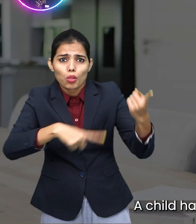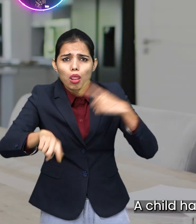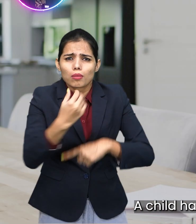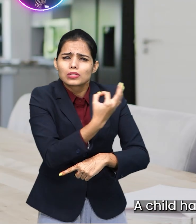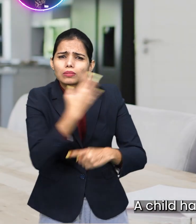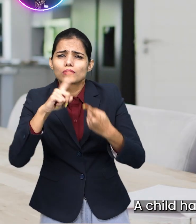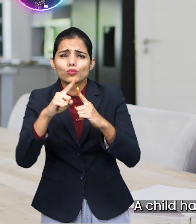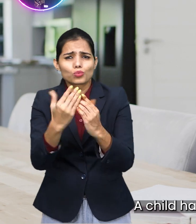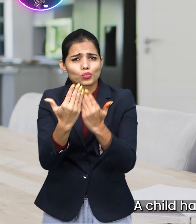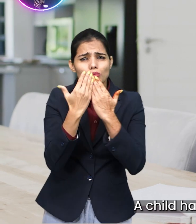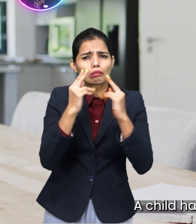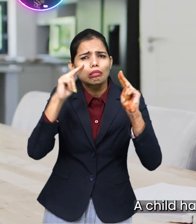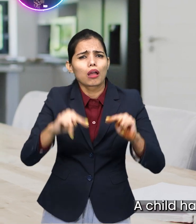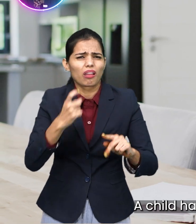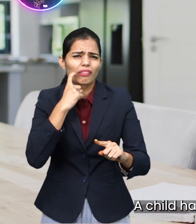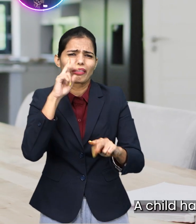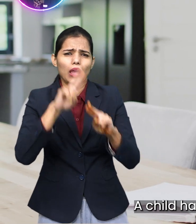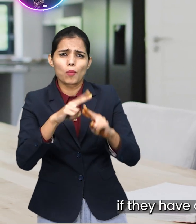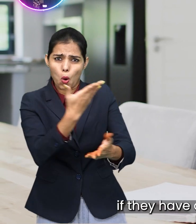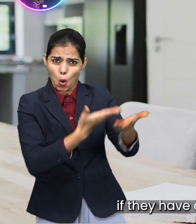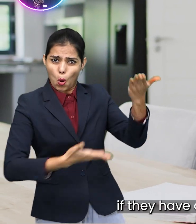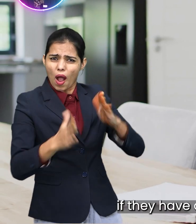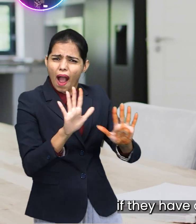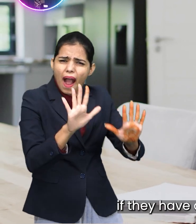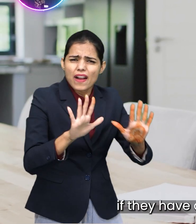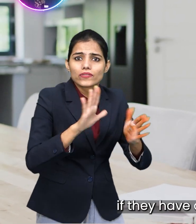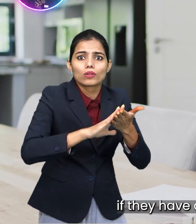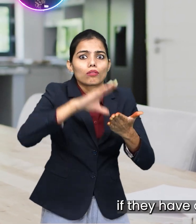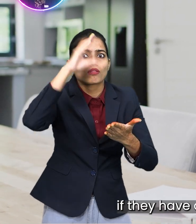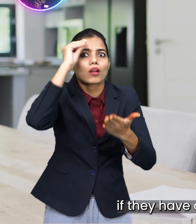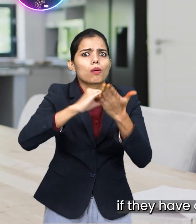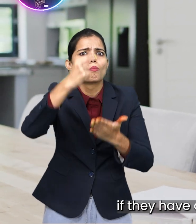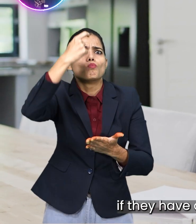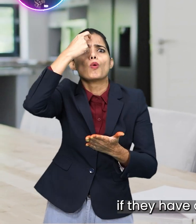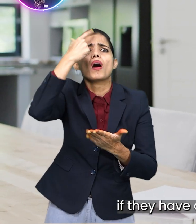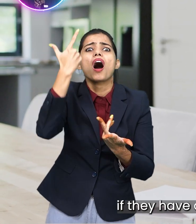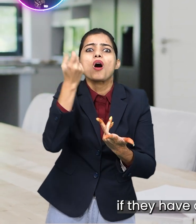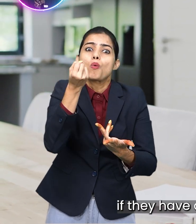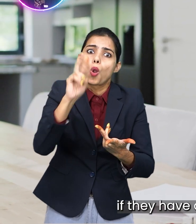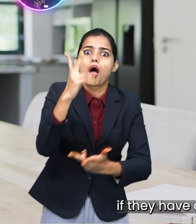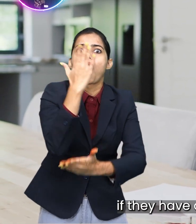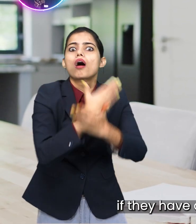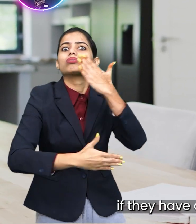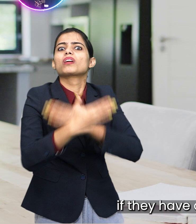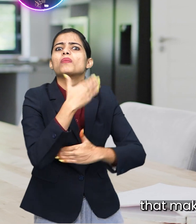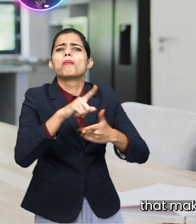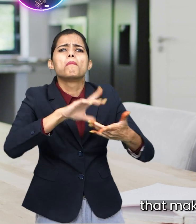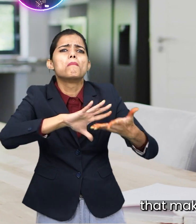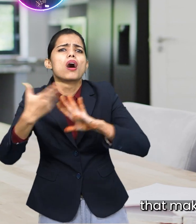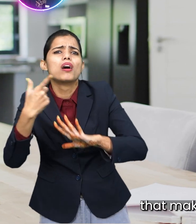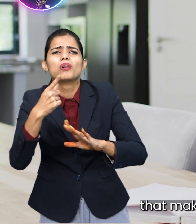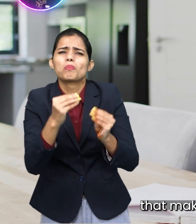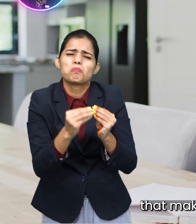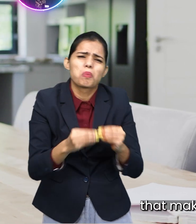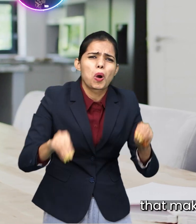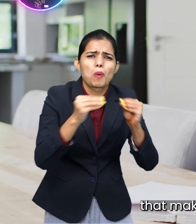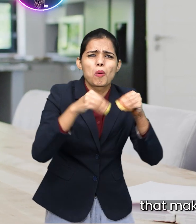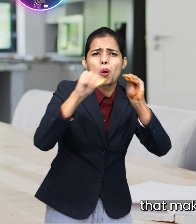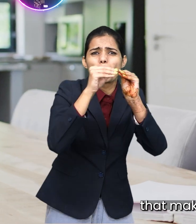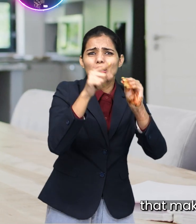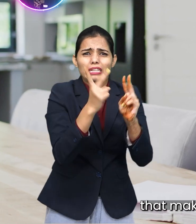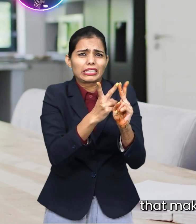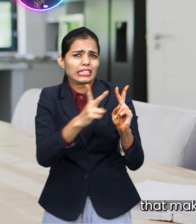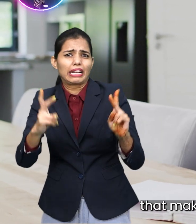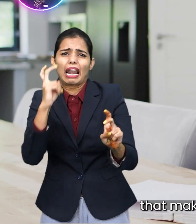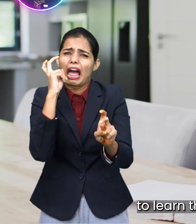A child has special educational needs if they have a learning problem or disability that makes it more